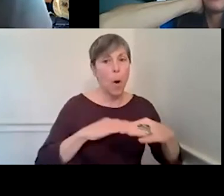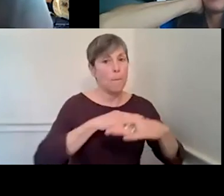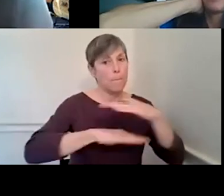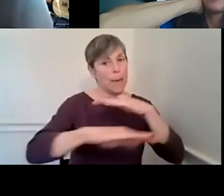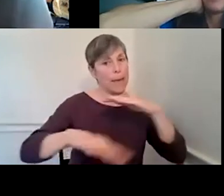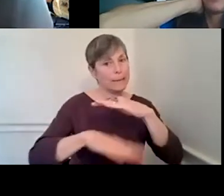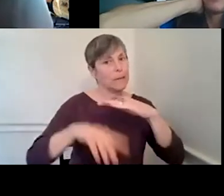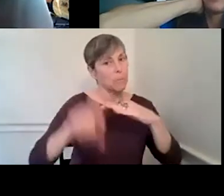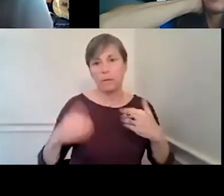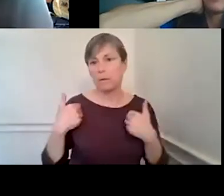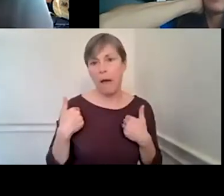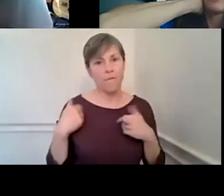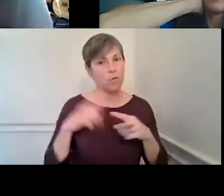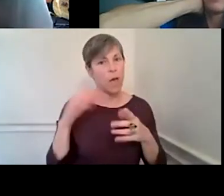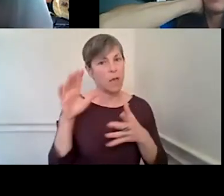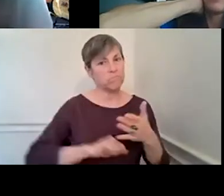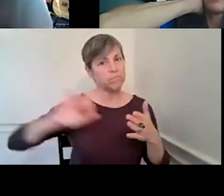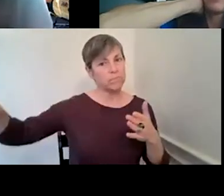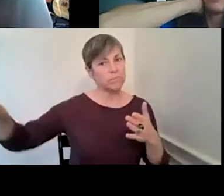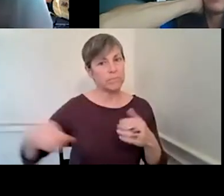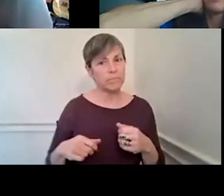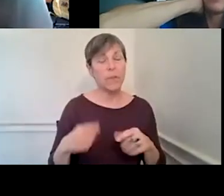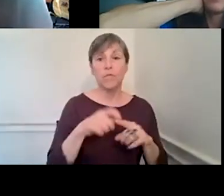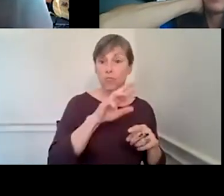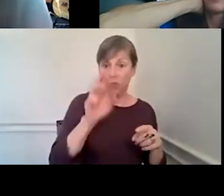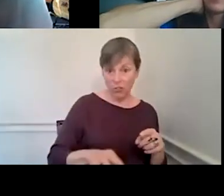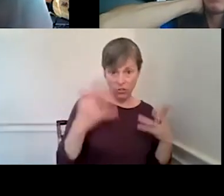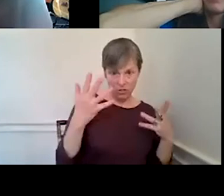I ended up moving from New York, Rochester, to